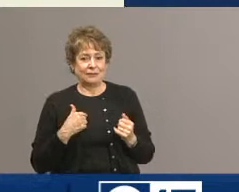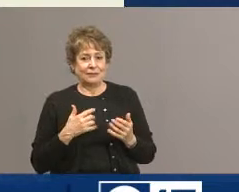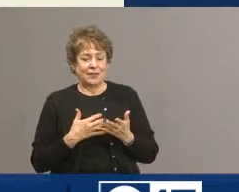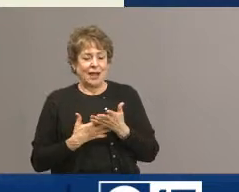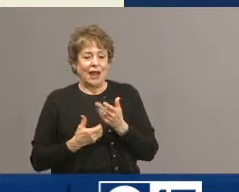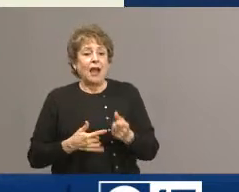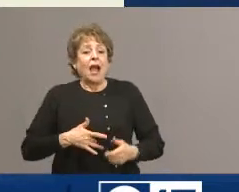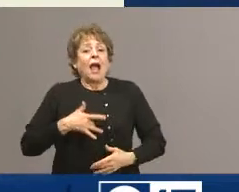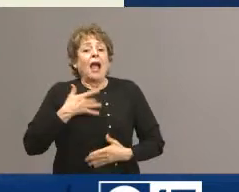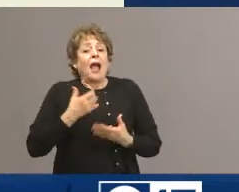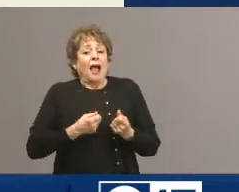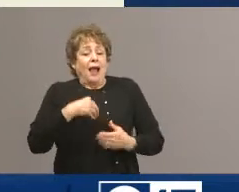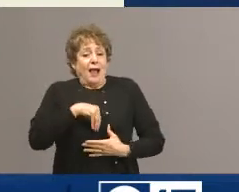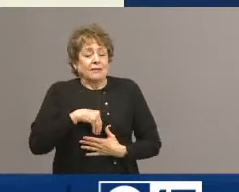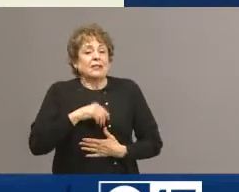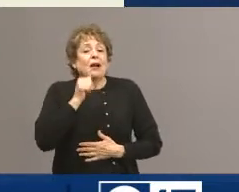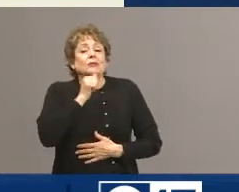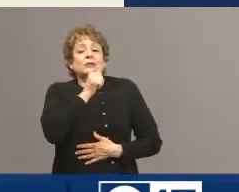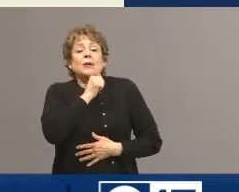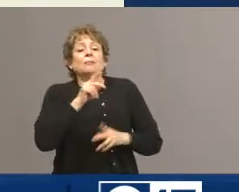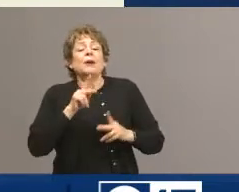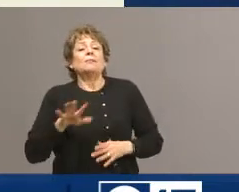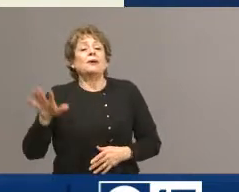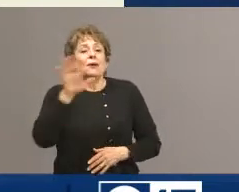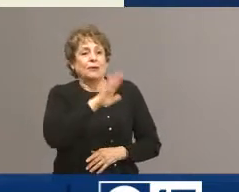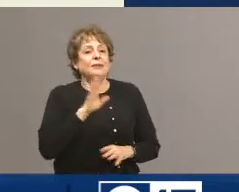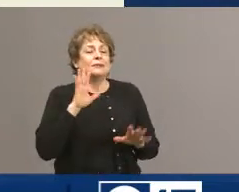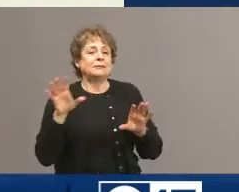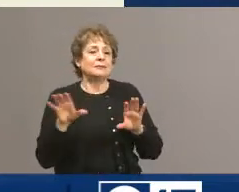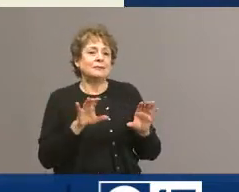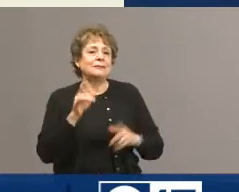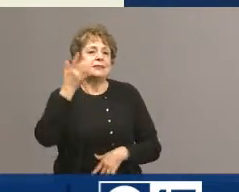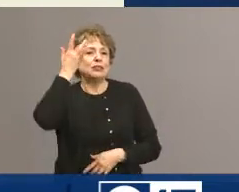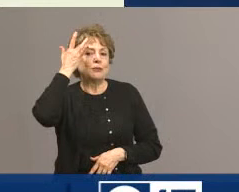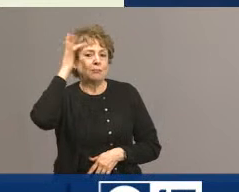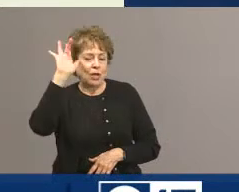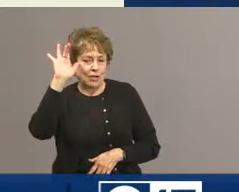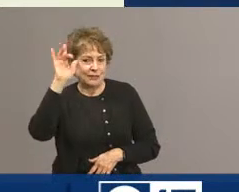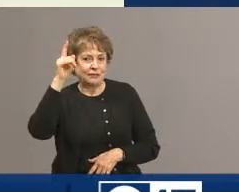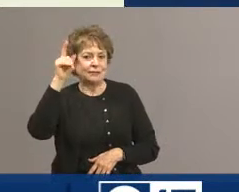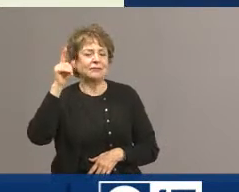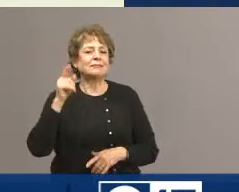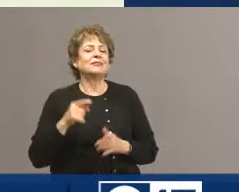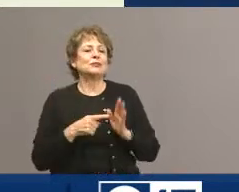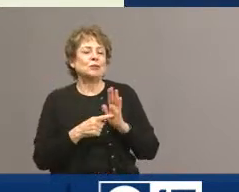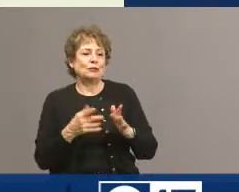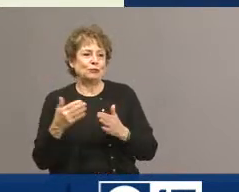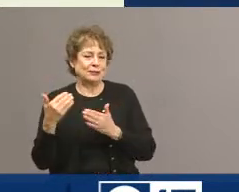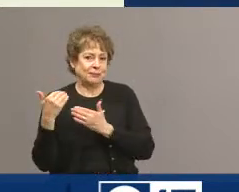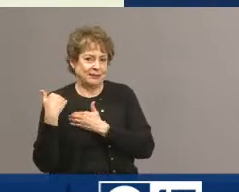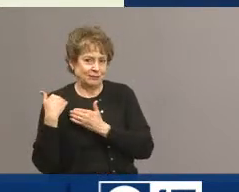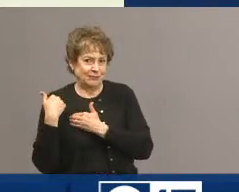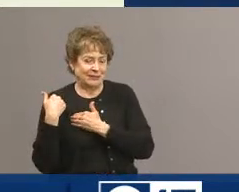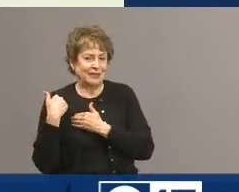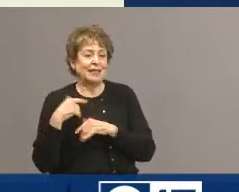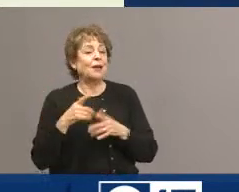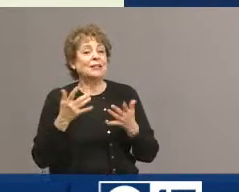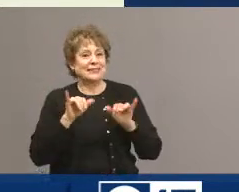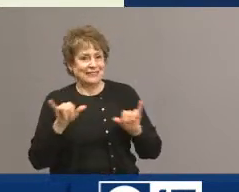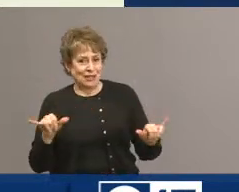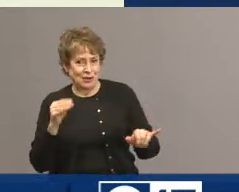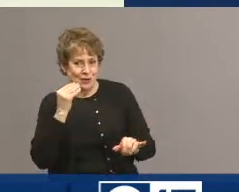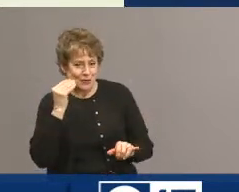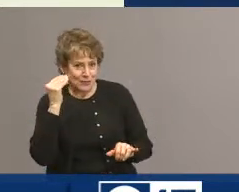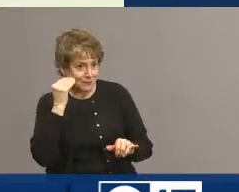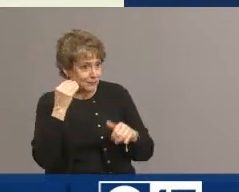will demonstrate responsibility. Could it be on the table next week, a stay-at-home order? I said I wake up every day, Vaughn, and